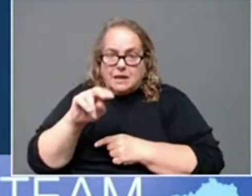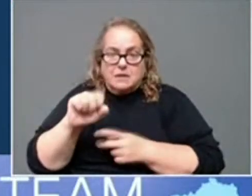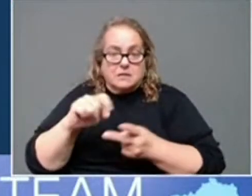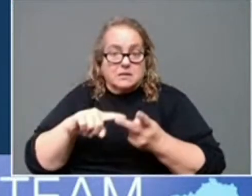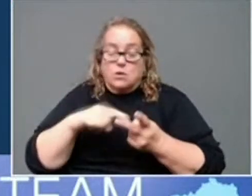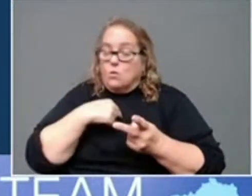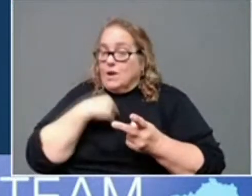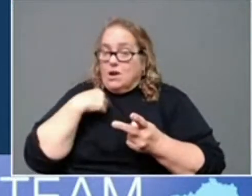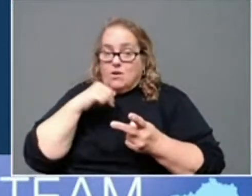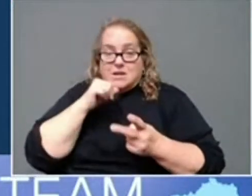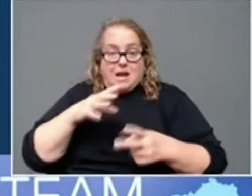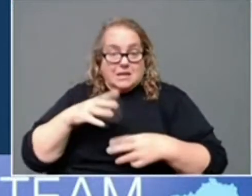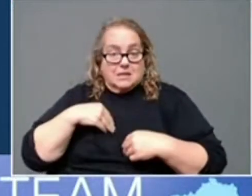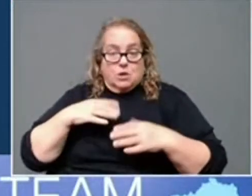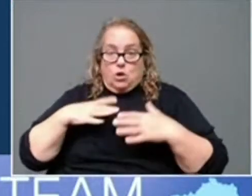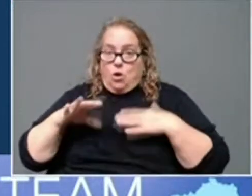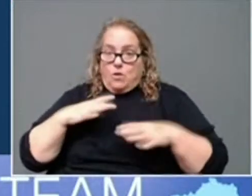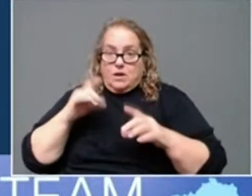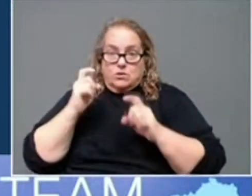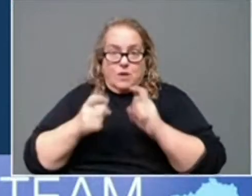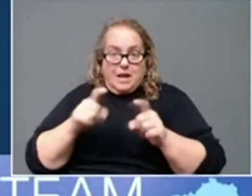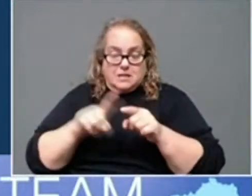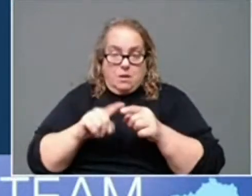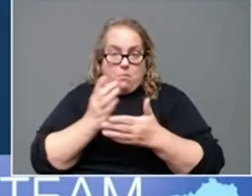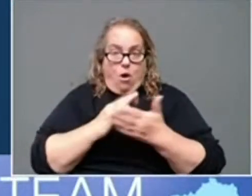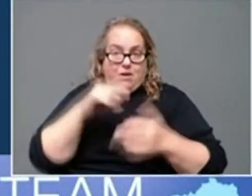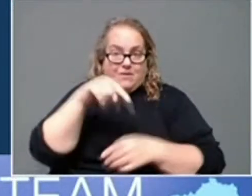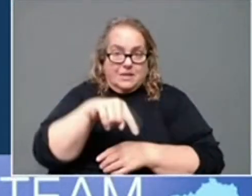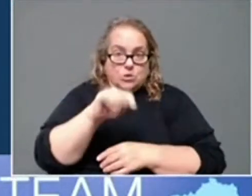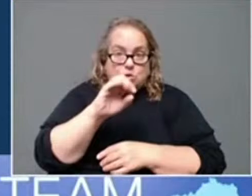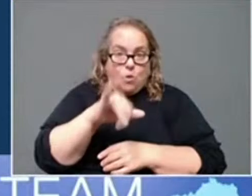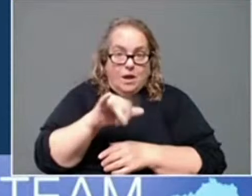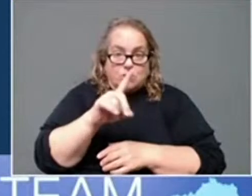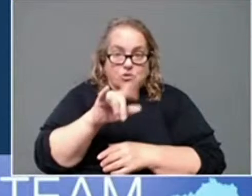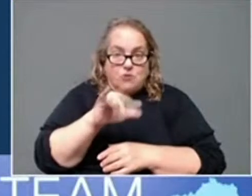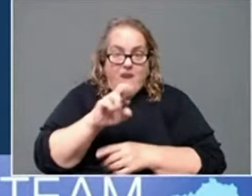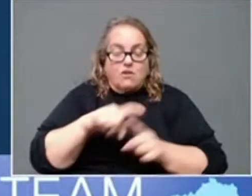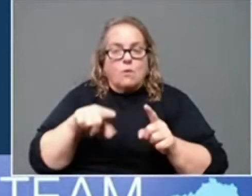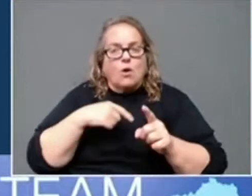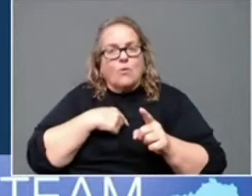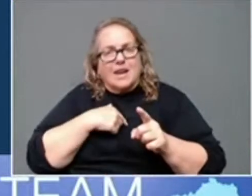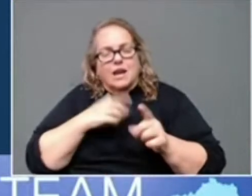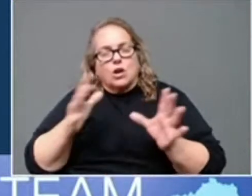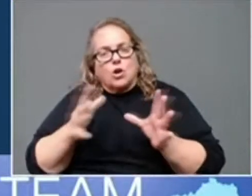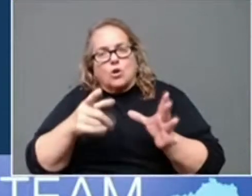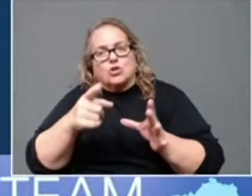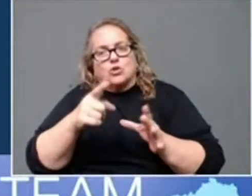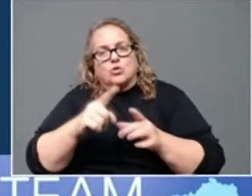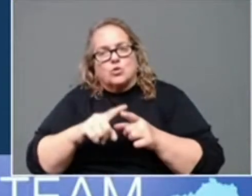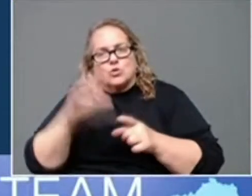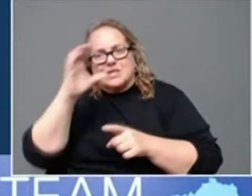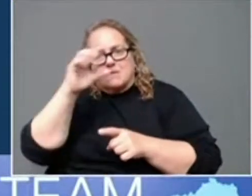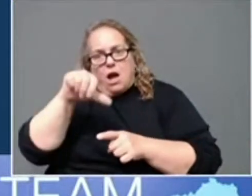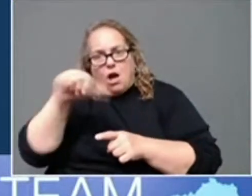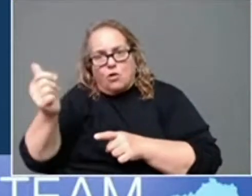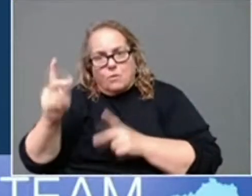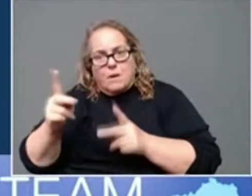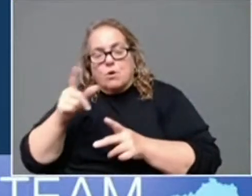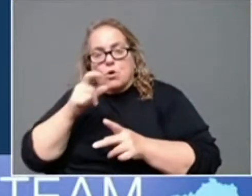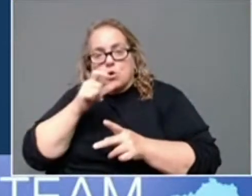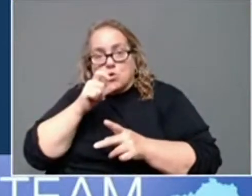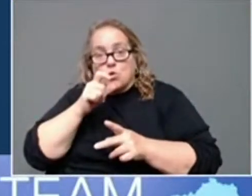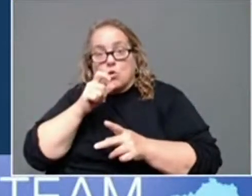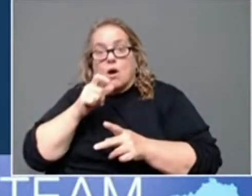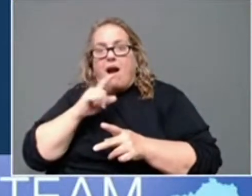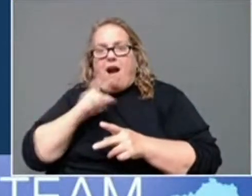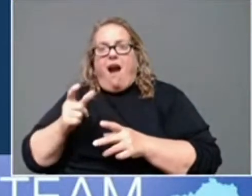clothing donations as part of this toy drive, but we do encourage you to seek out other organizations who are running clothing drives if you are interested in making those